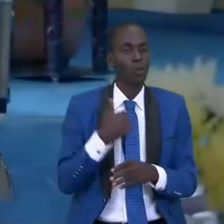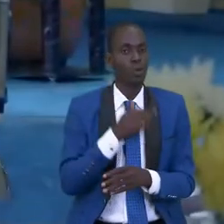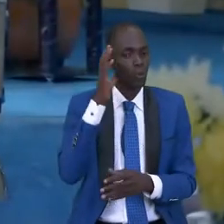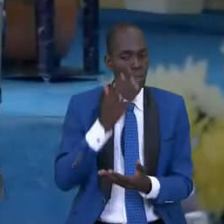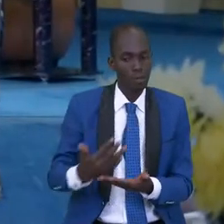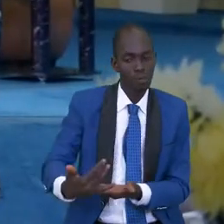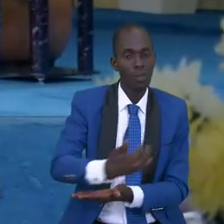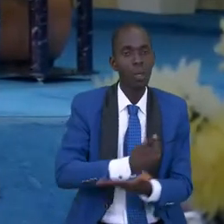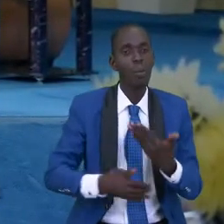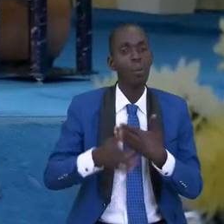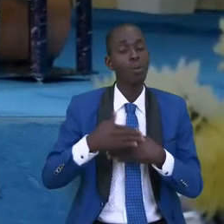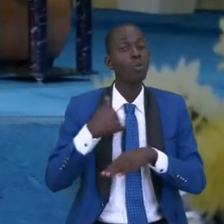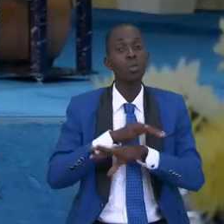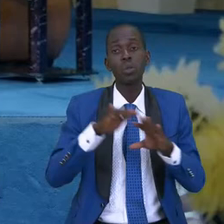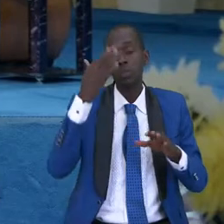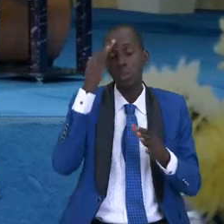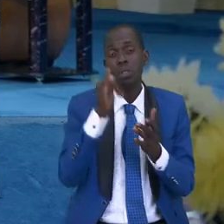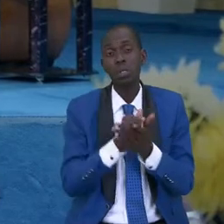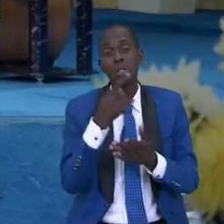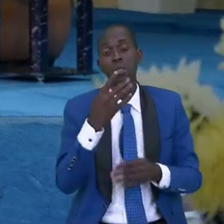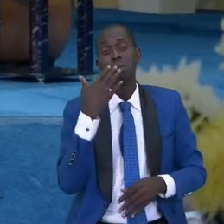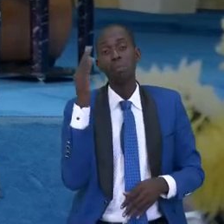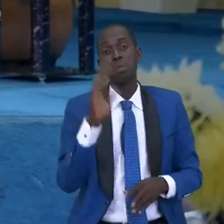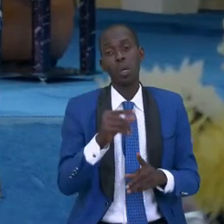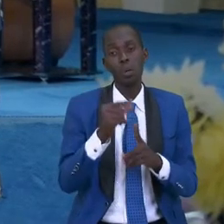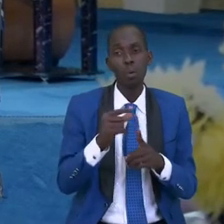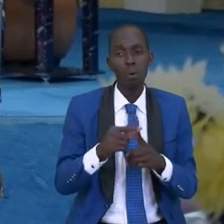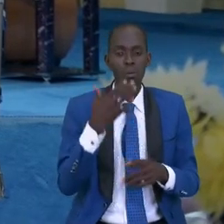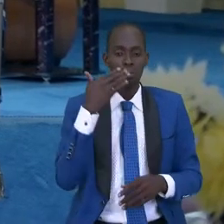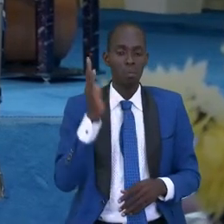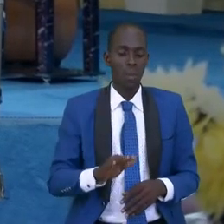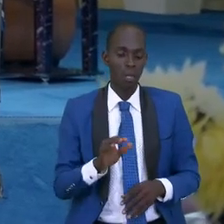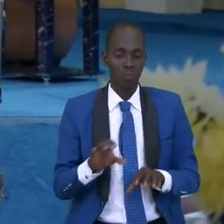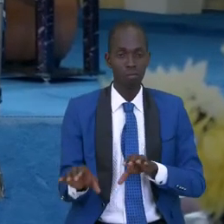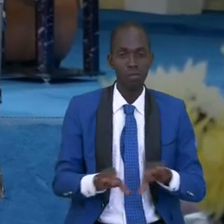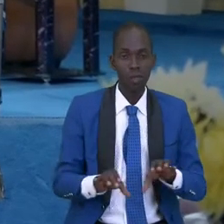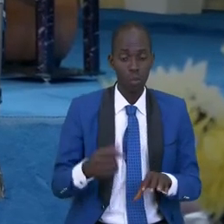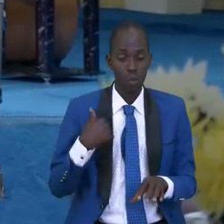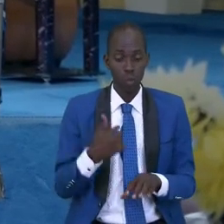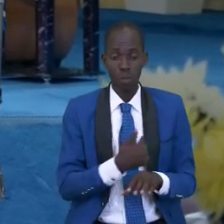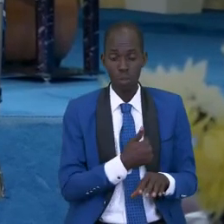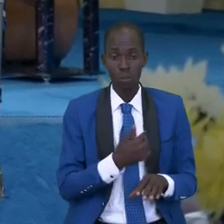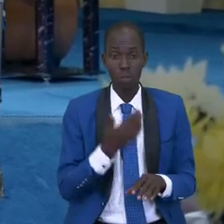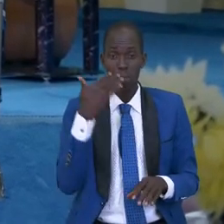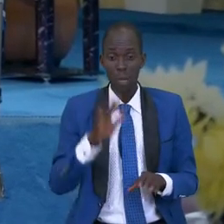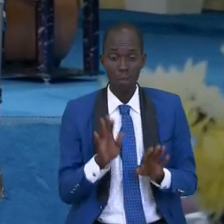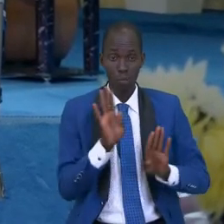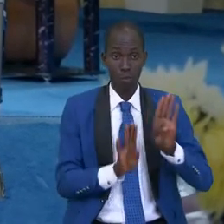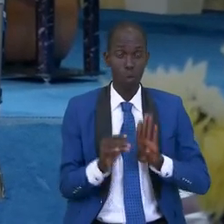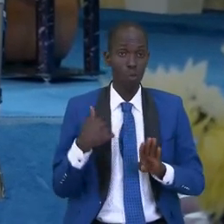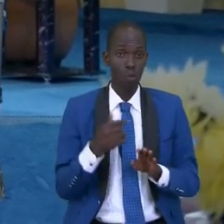evil word, evil action, evil behavior we sow will make us